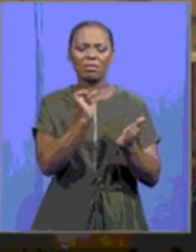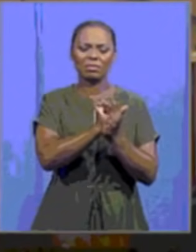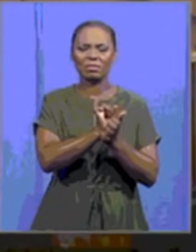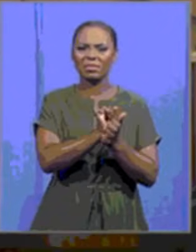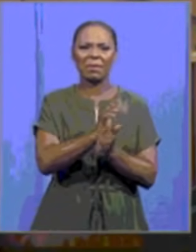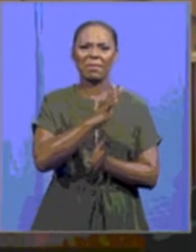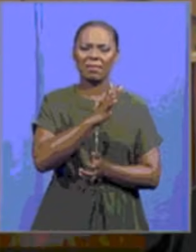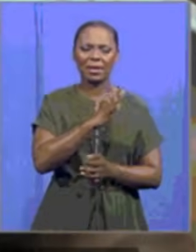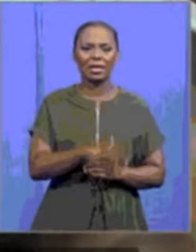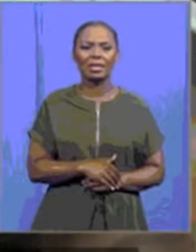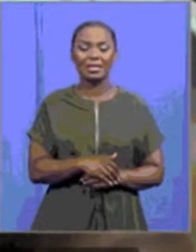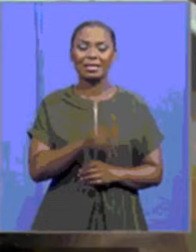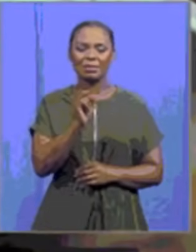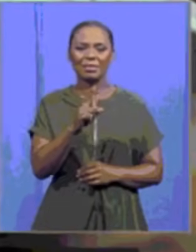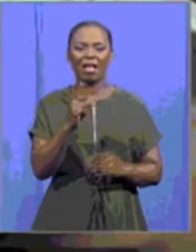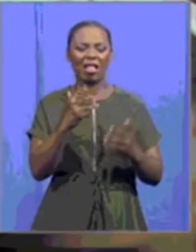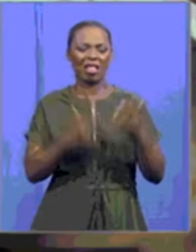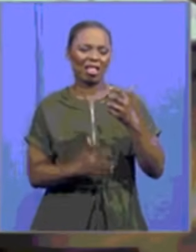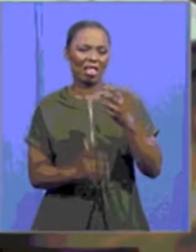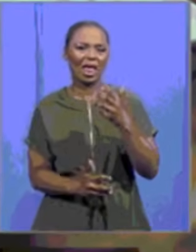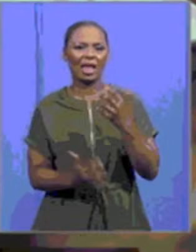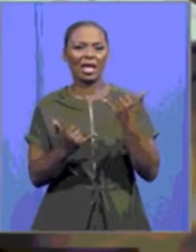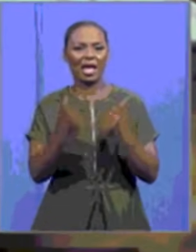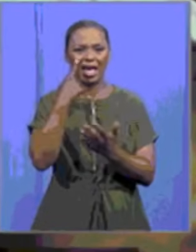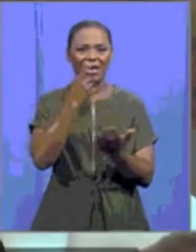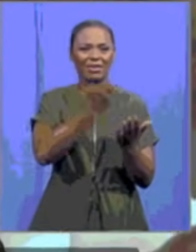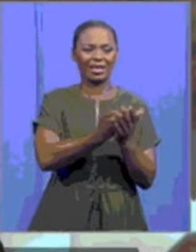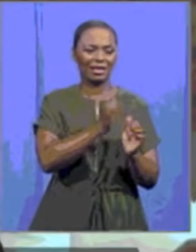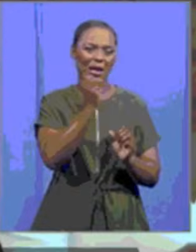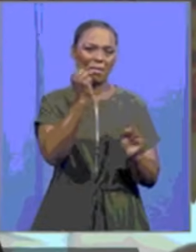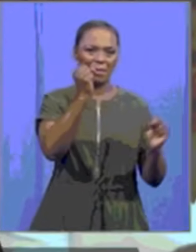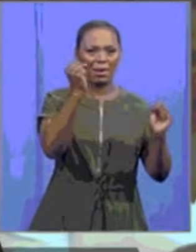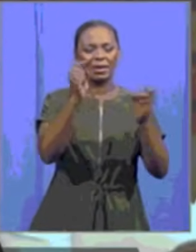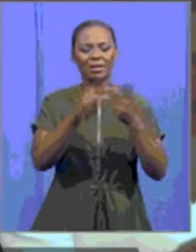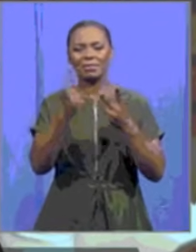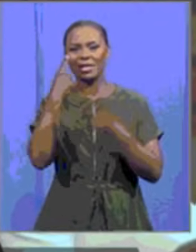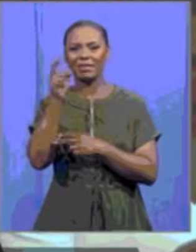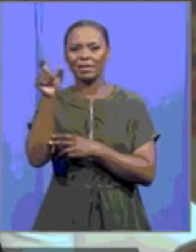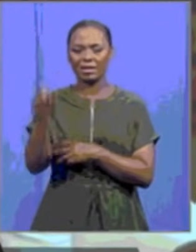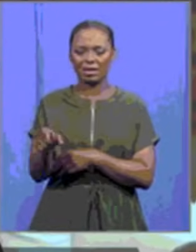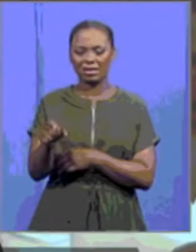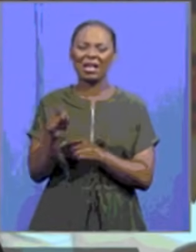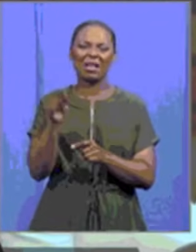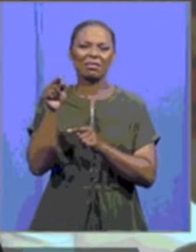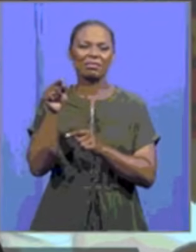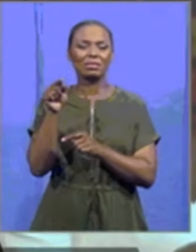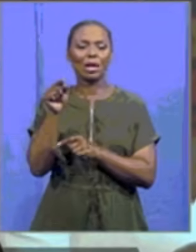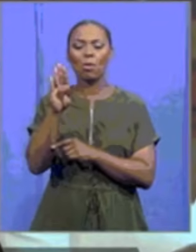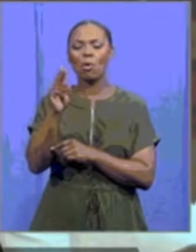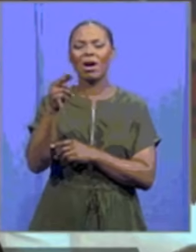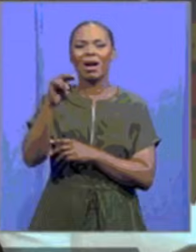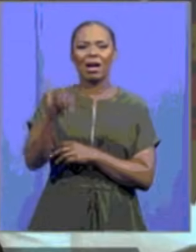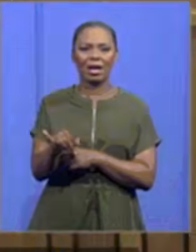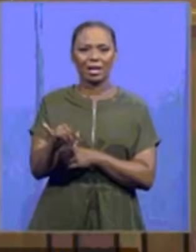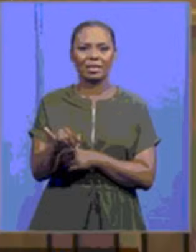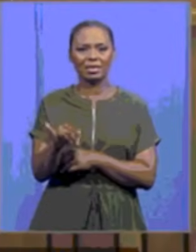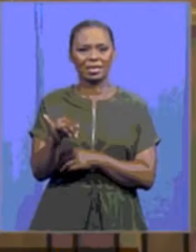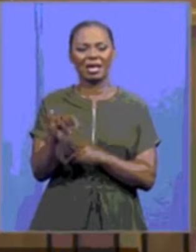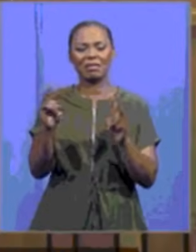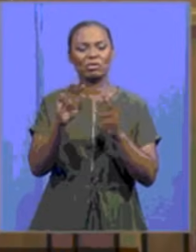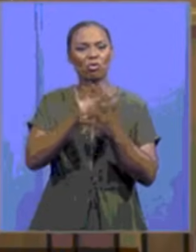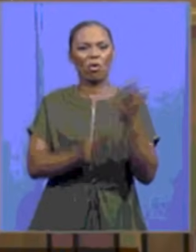matsogo. Se se thulana le bohlatse bja Sibiya le molatofatšwa wa bobedi Bongani Ntanzi bja gore ba ile ba tlaišwa gore